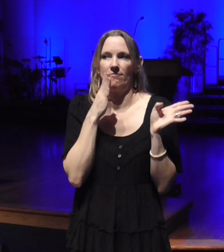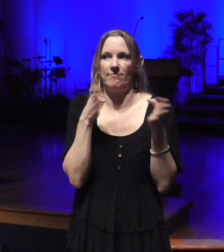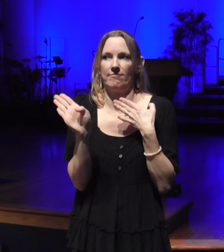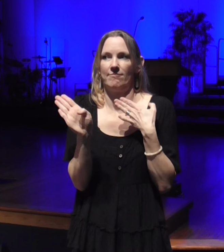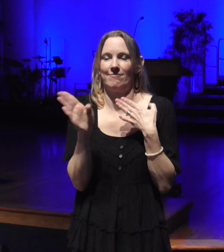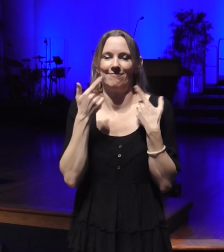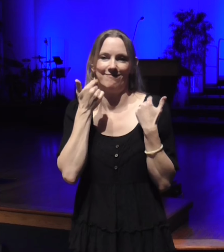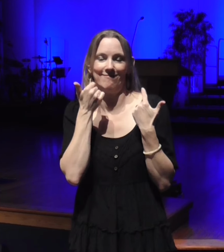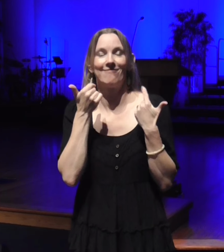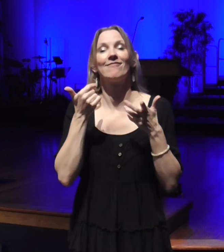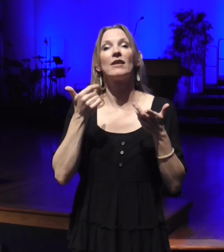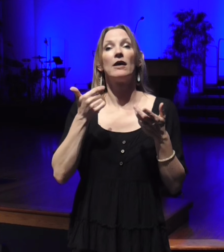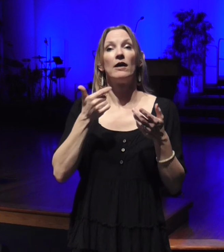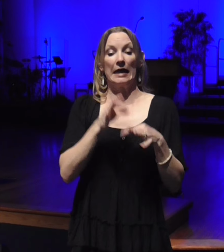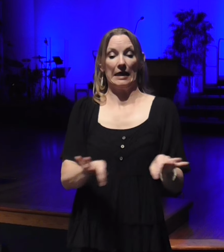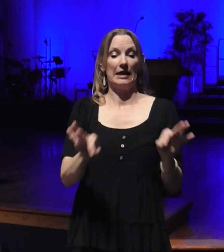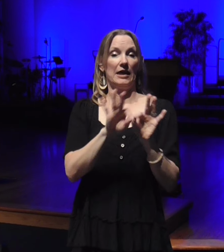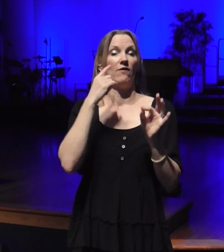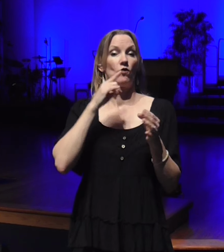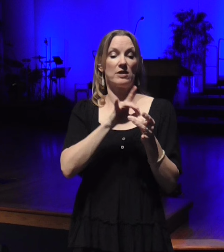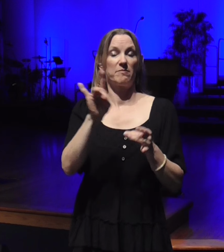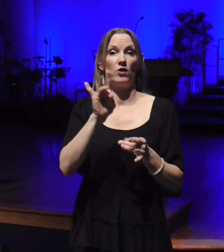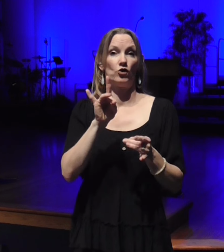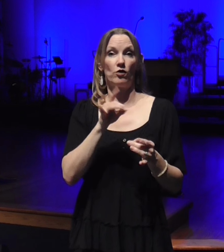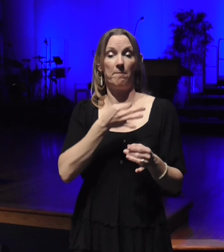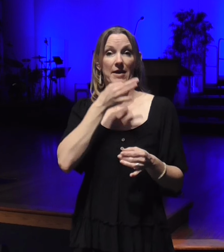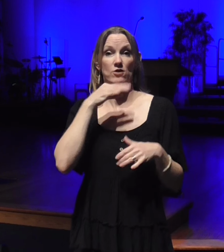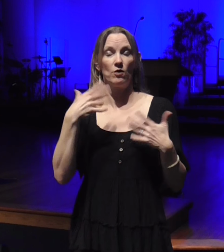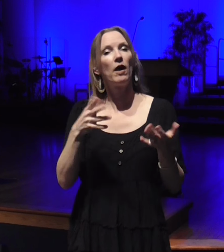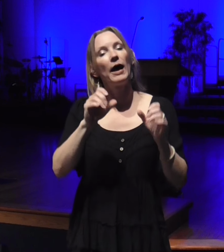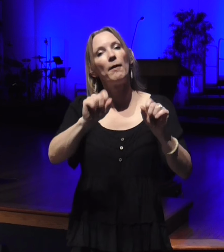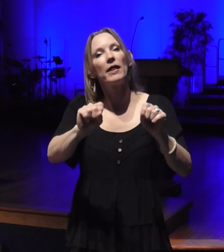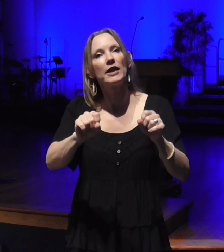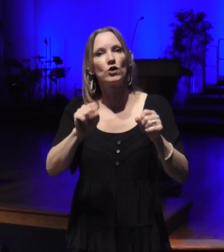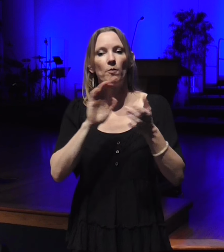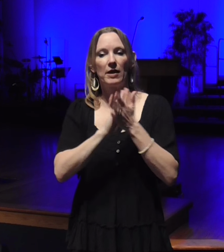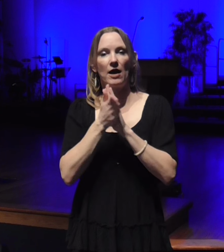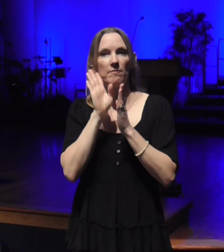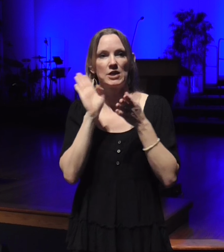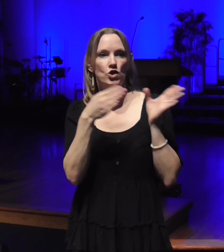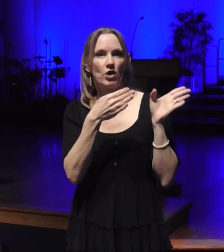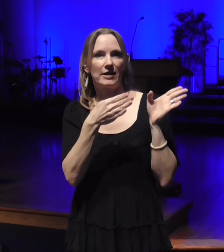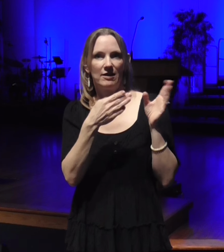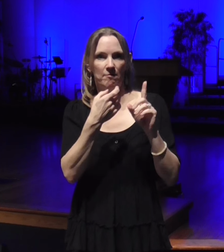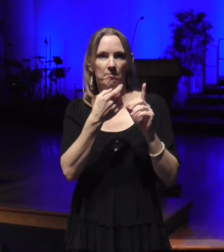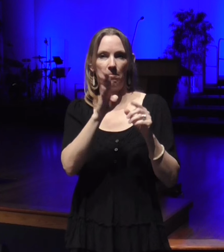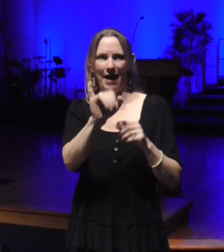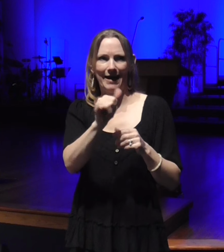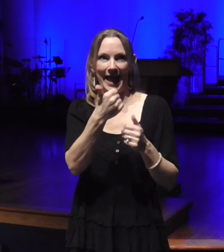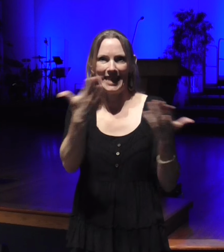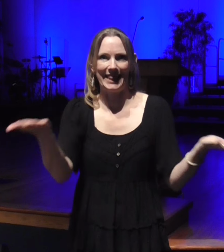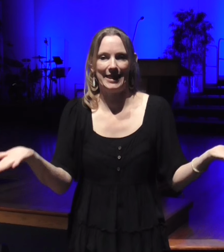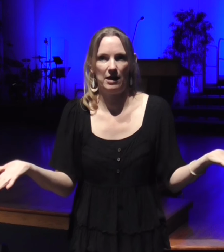A key to spiritual mastery is the ability to get distracted almost by anything.